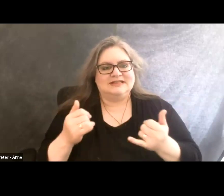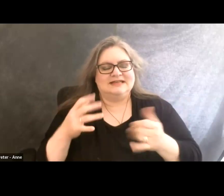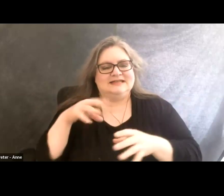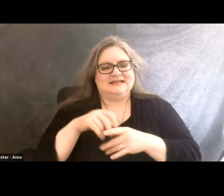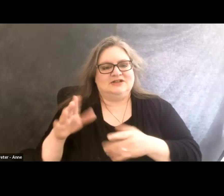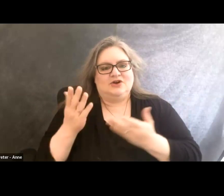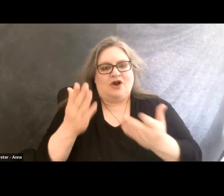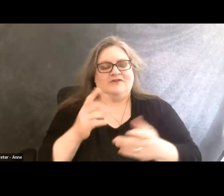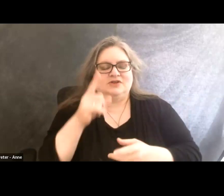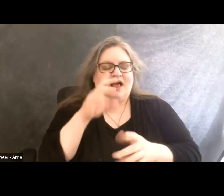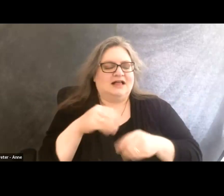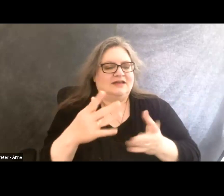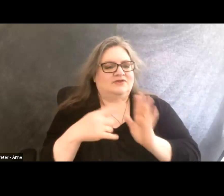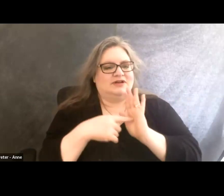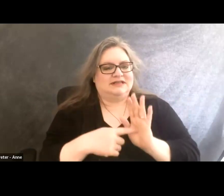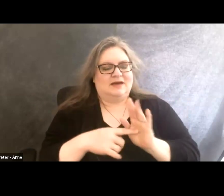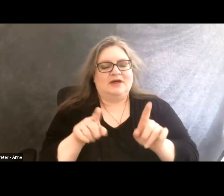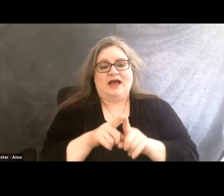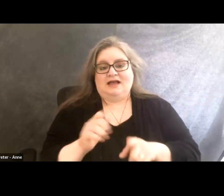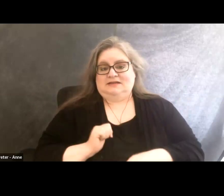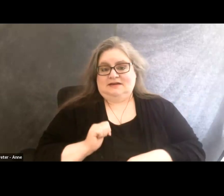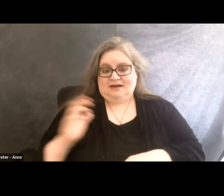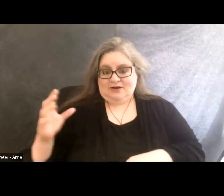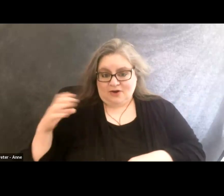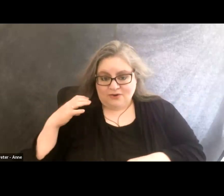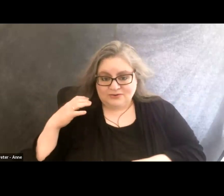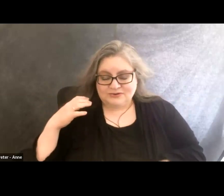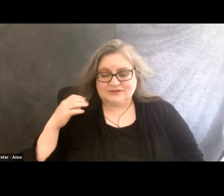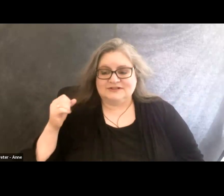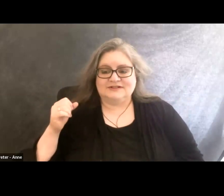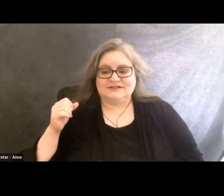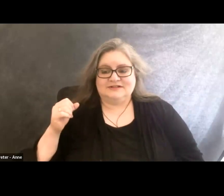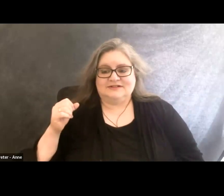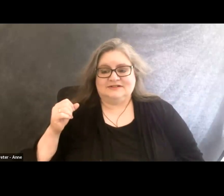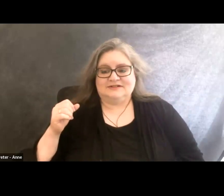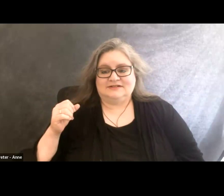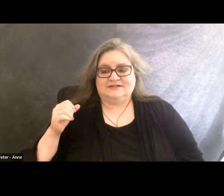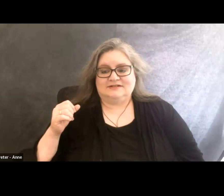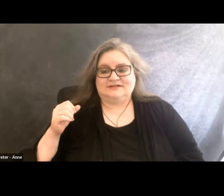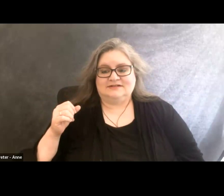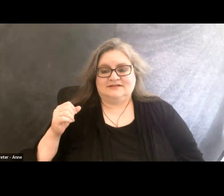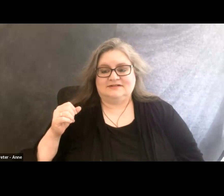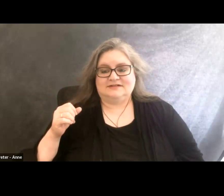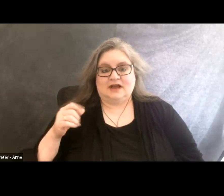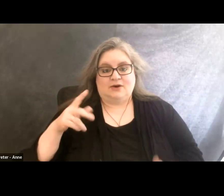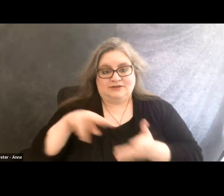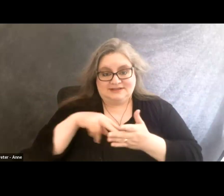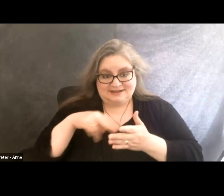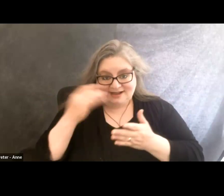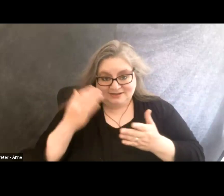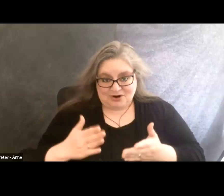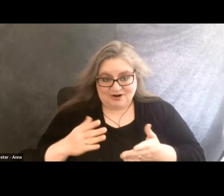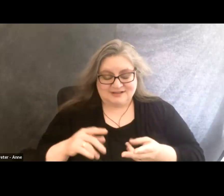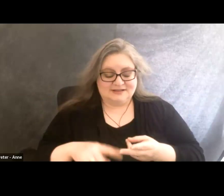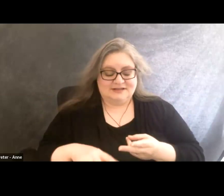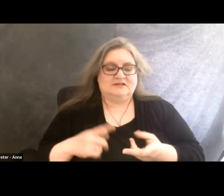your offering? So I'll give you an example. As a coach, I was a dance artist. I had